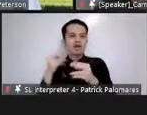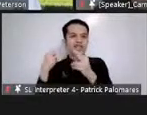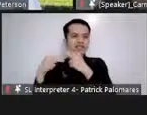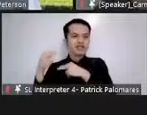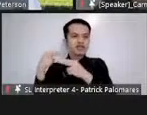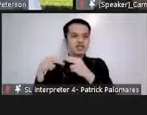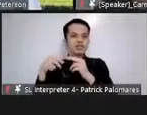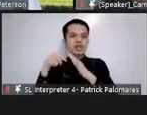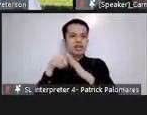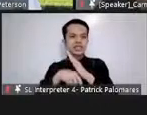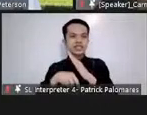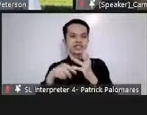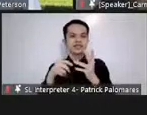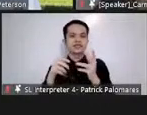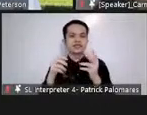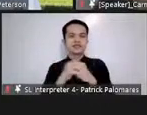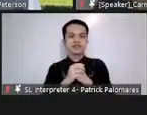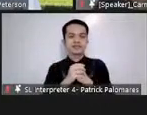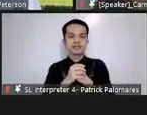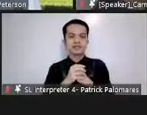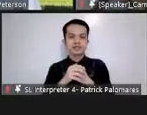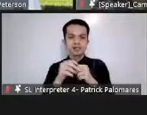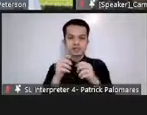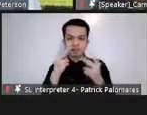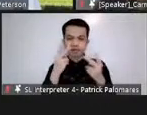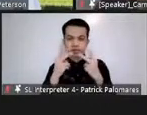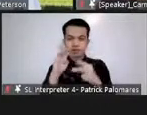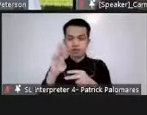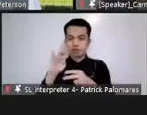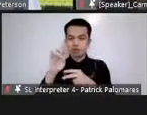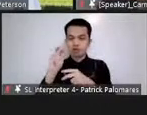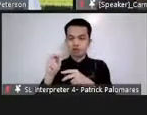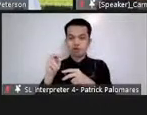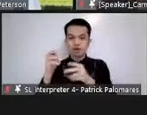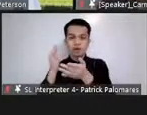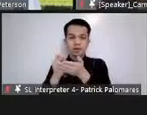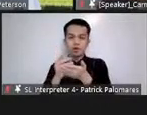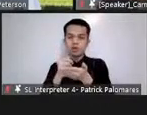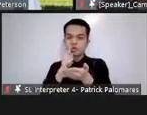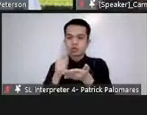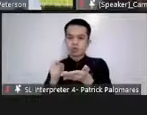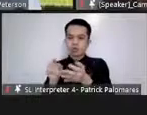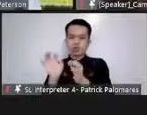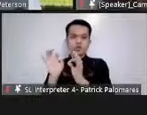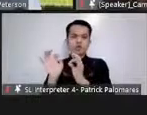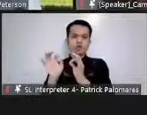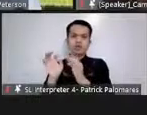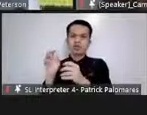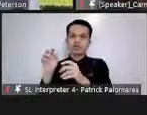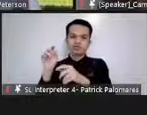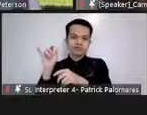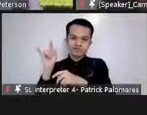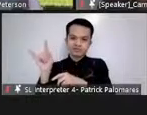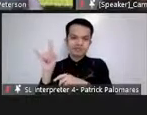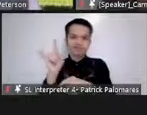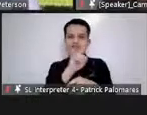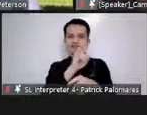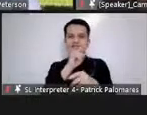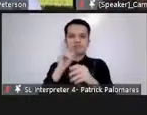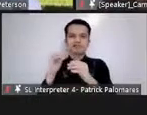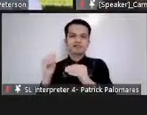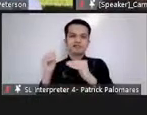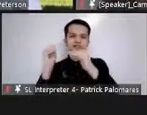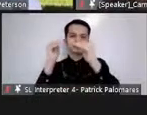capitalizing it now through tourism. As you can see that the Butuan boats is very well advertised as